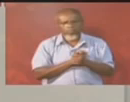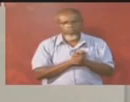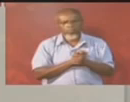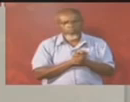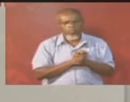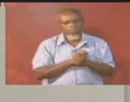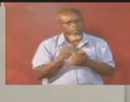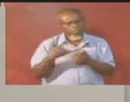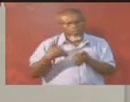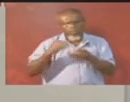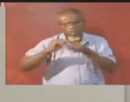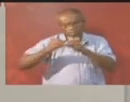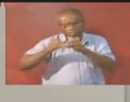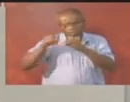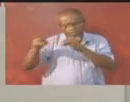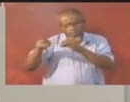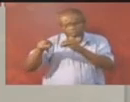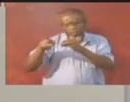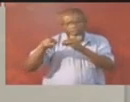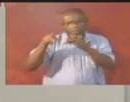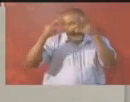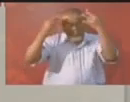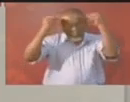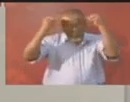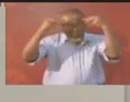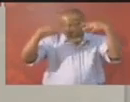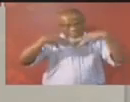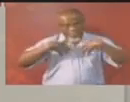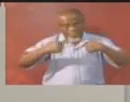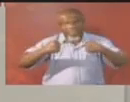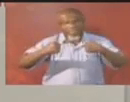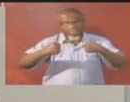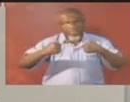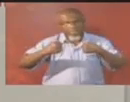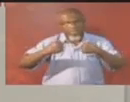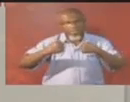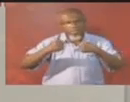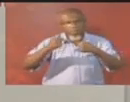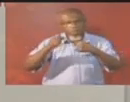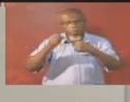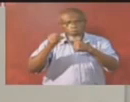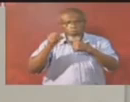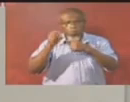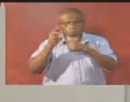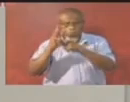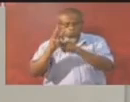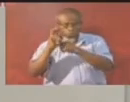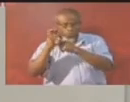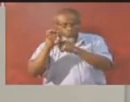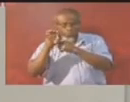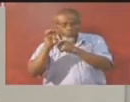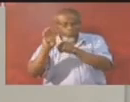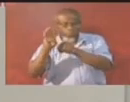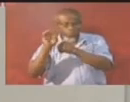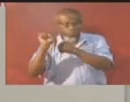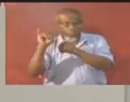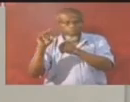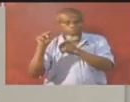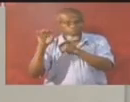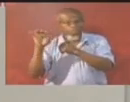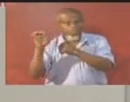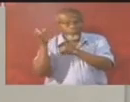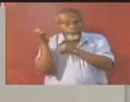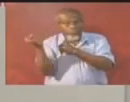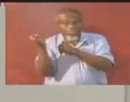of Health website, and we would like to have the transmission of that information go beyond the press conference to other broadcasts where